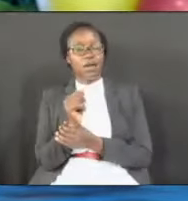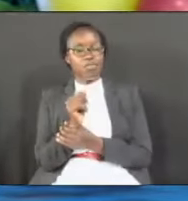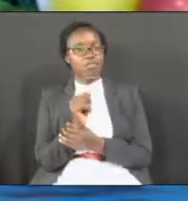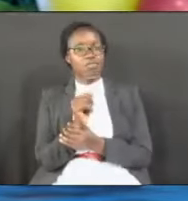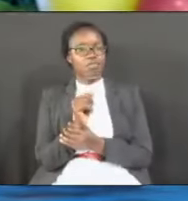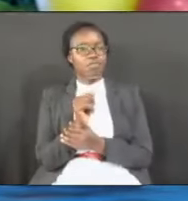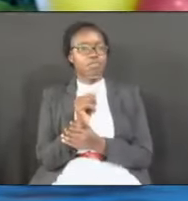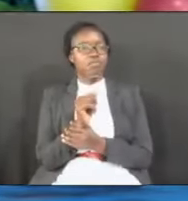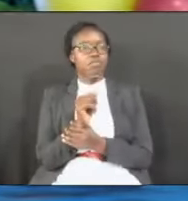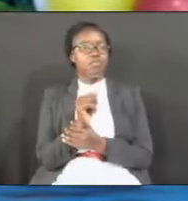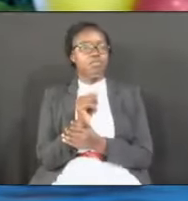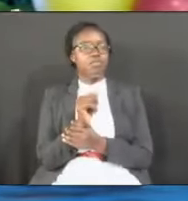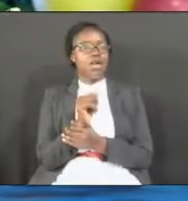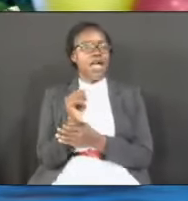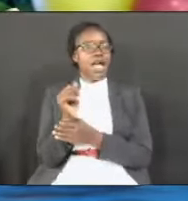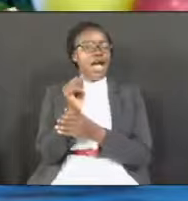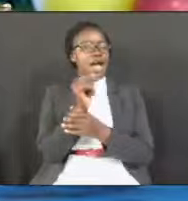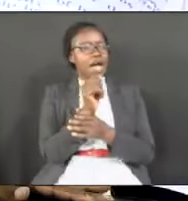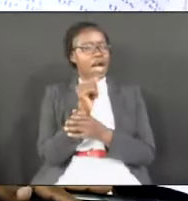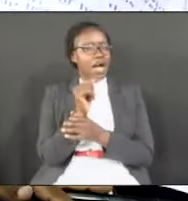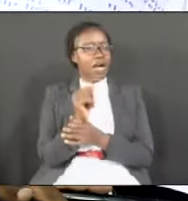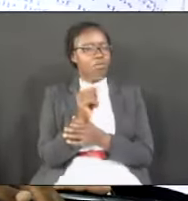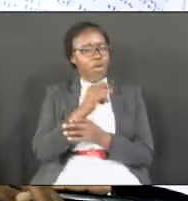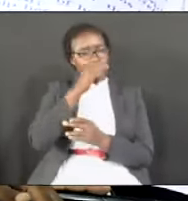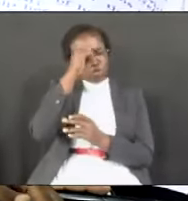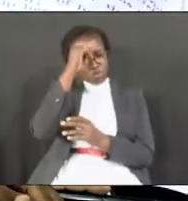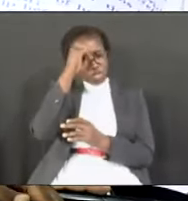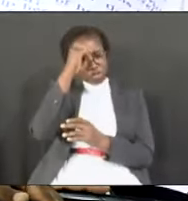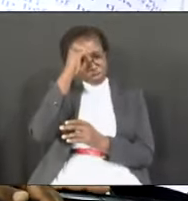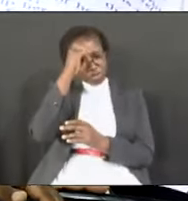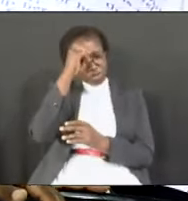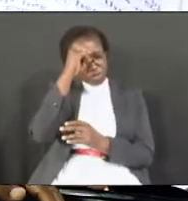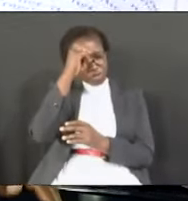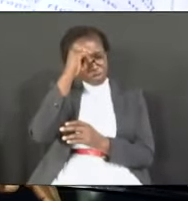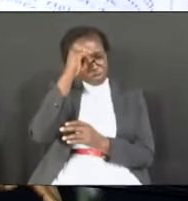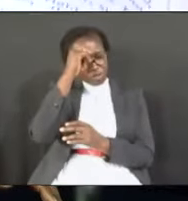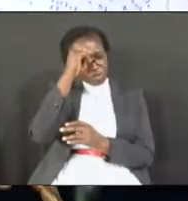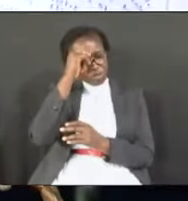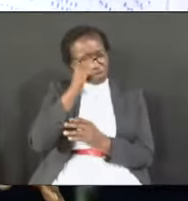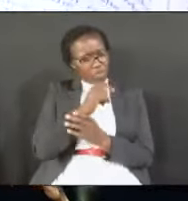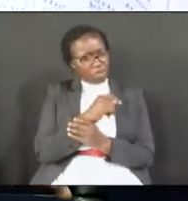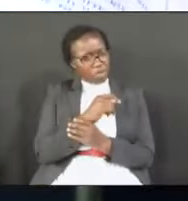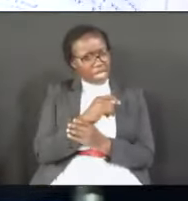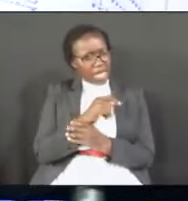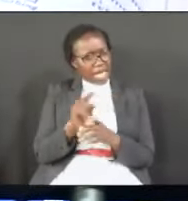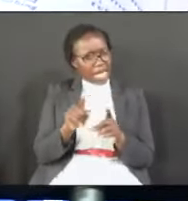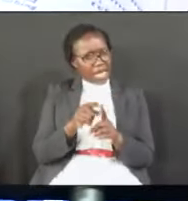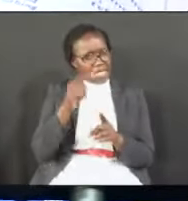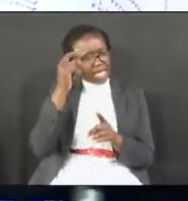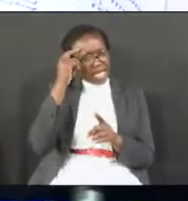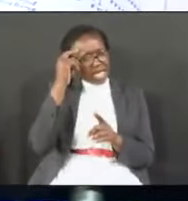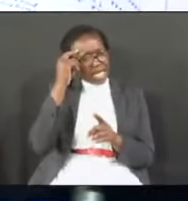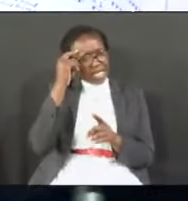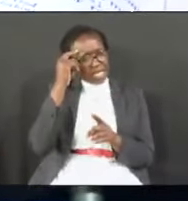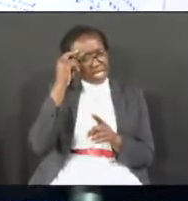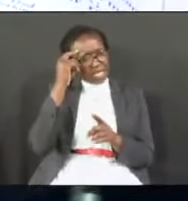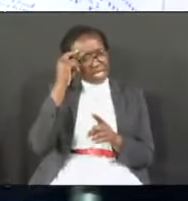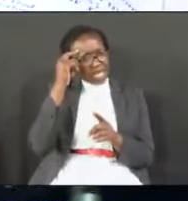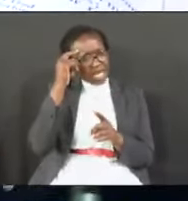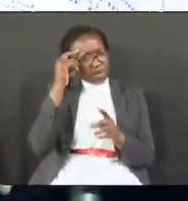amen? Abraham reasoned, yes, I thought I was being a good